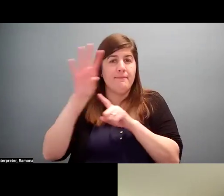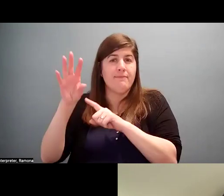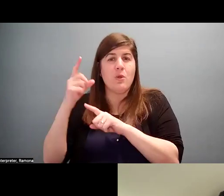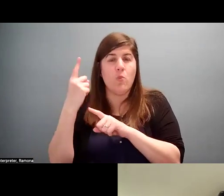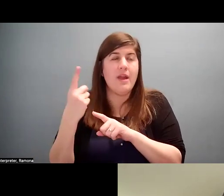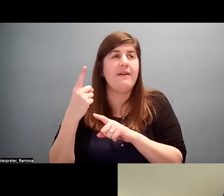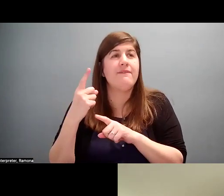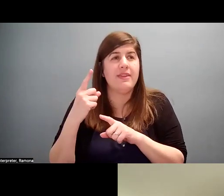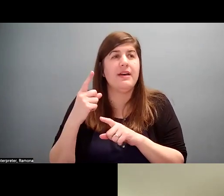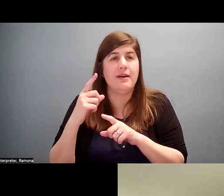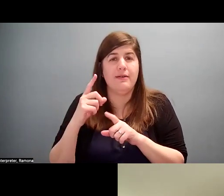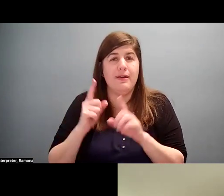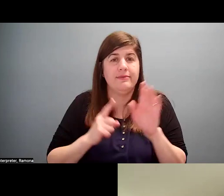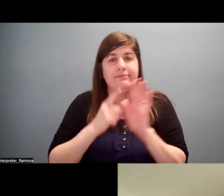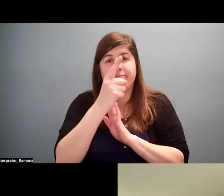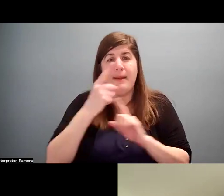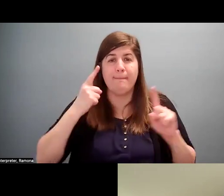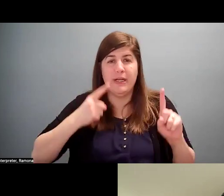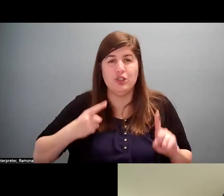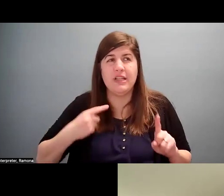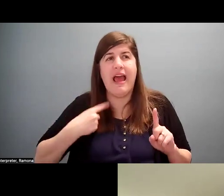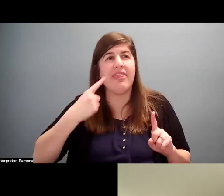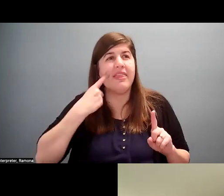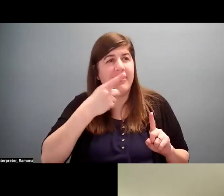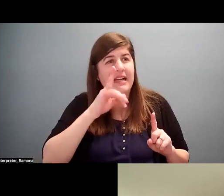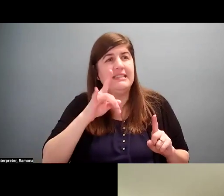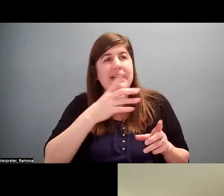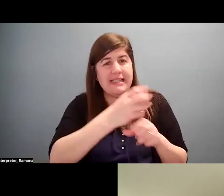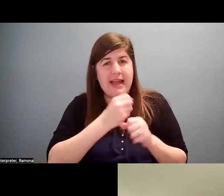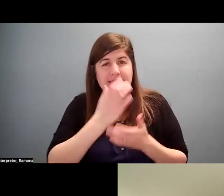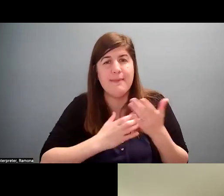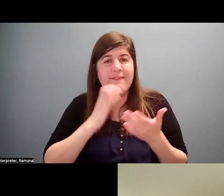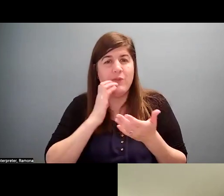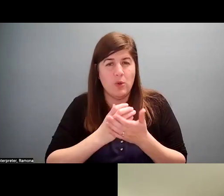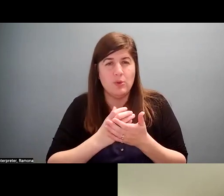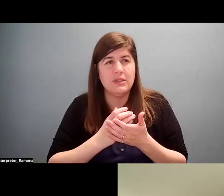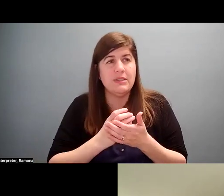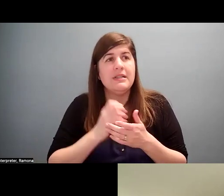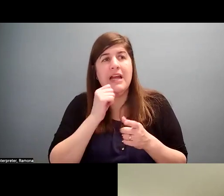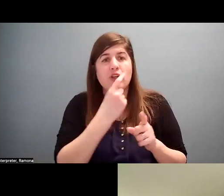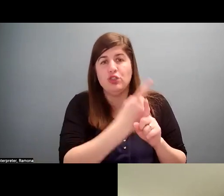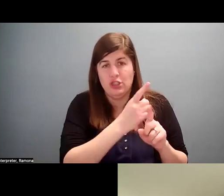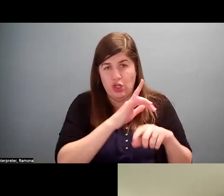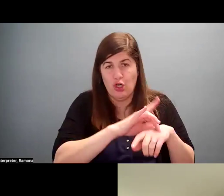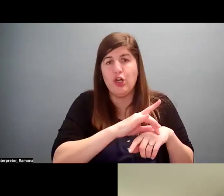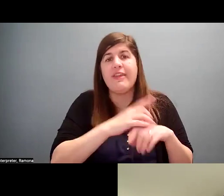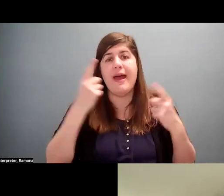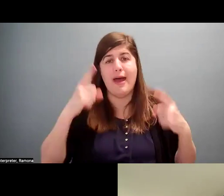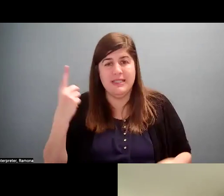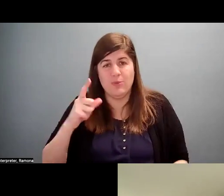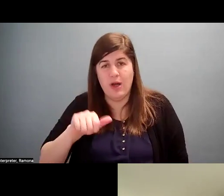they're lightning somewhere else in the solar system. So it's just not a thing from Earth. They happen somewhere else too. Cool.